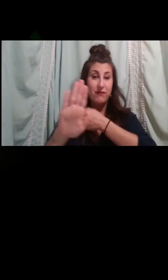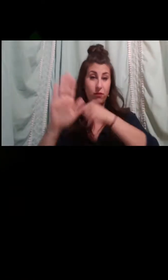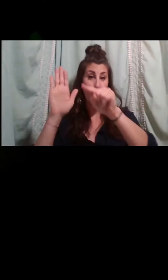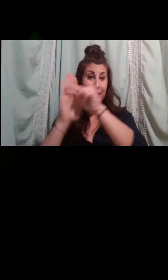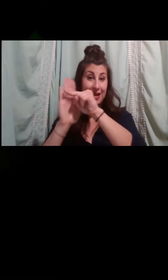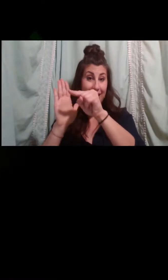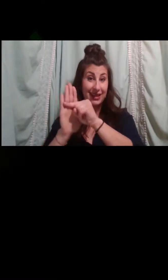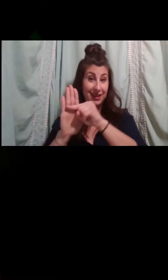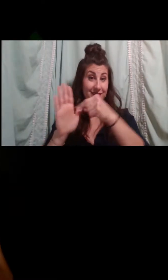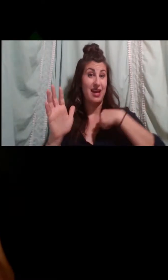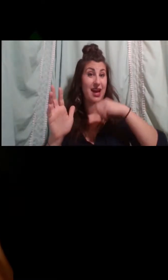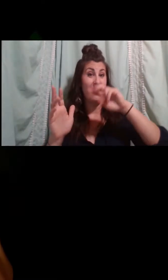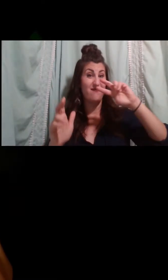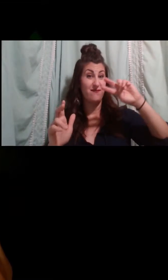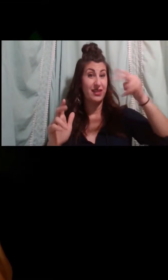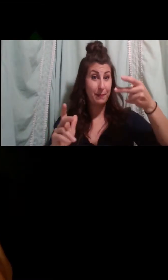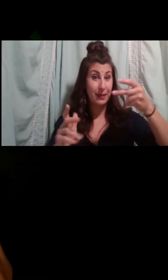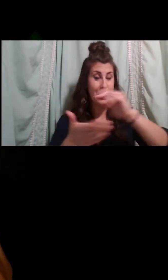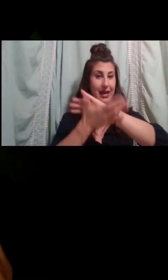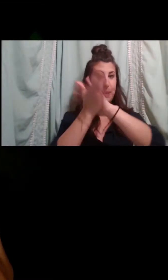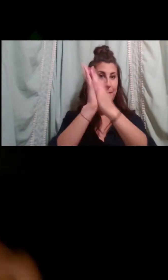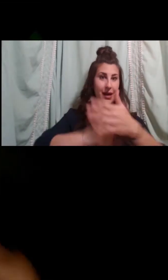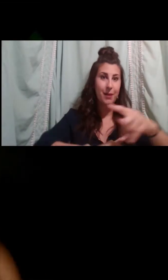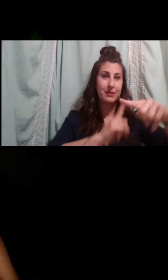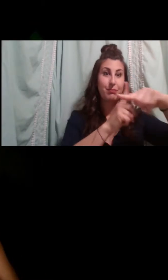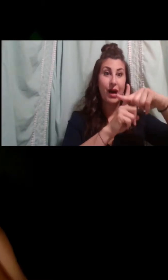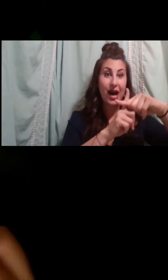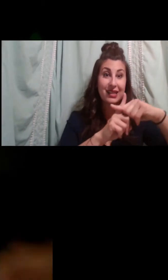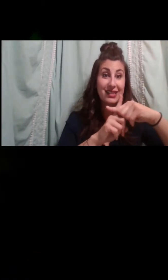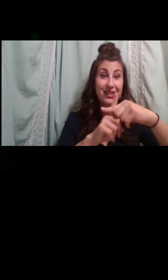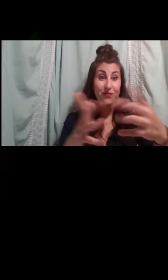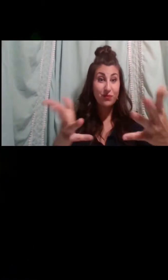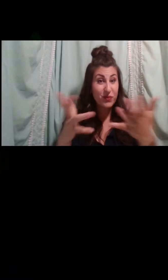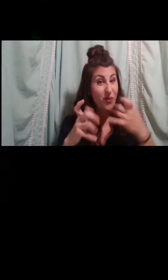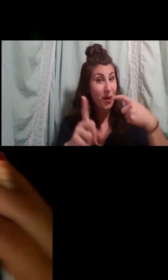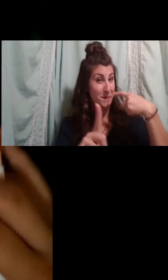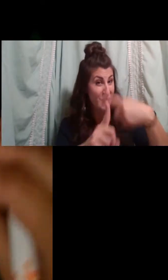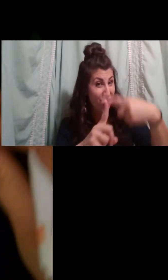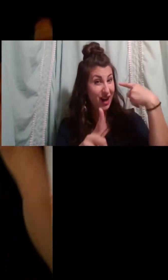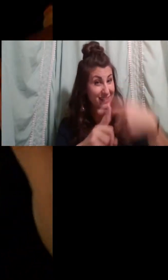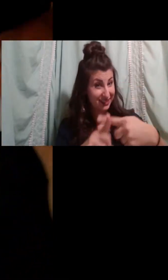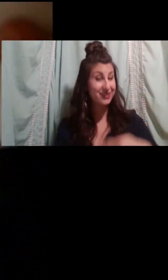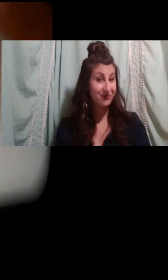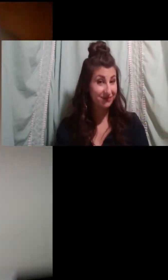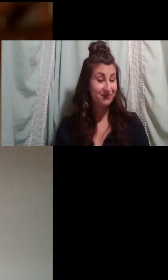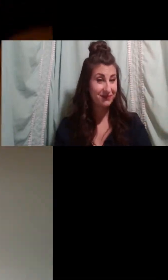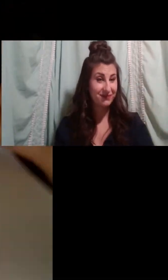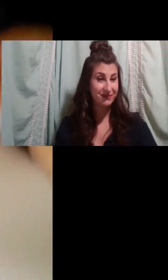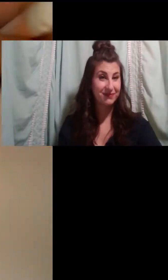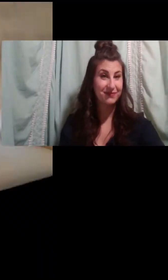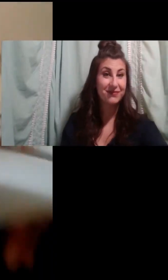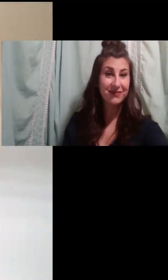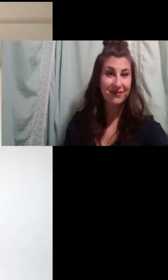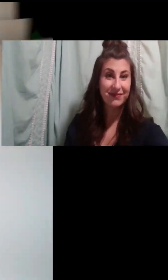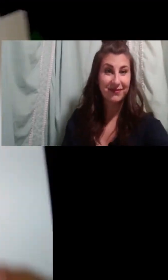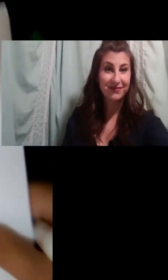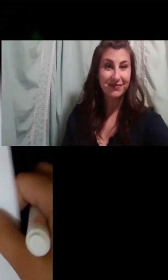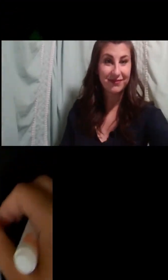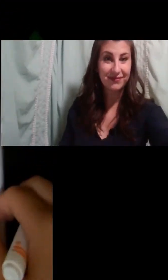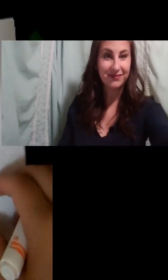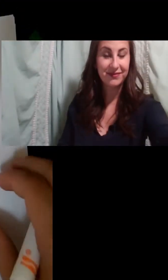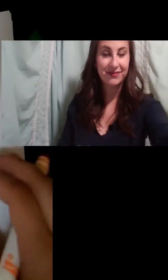a negative originally. When I flip it, it turns to positive. We want positive exponents.